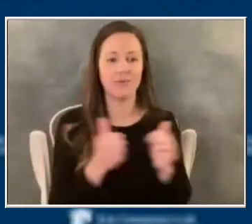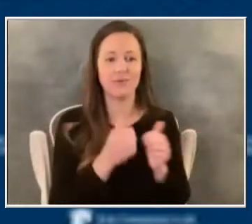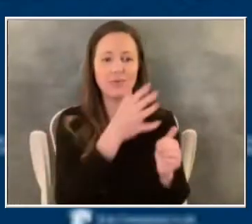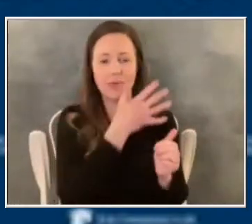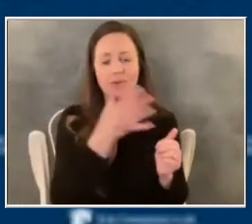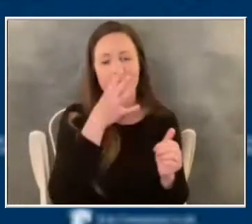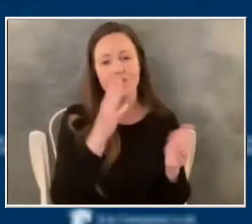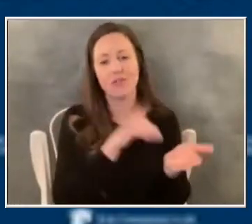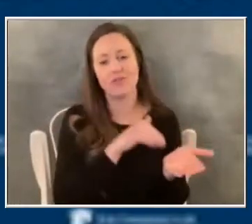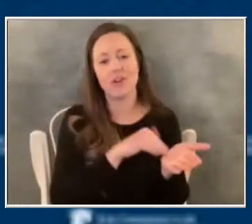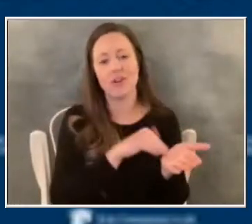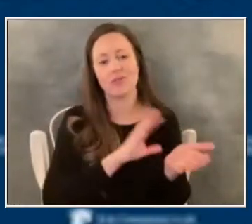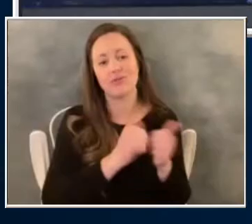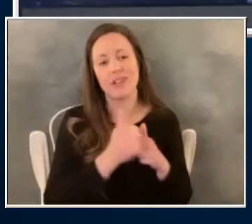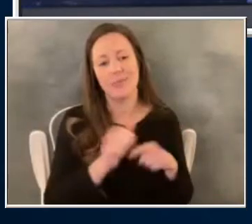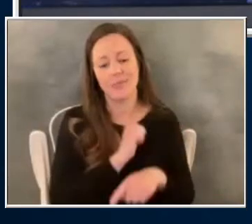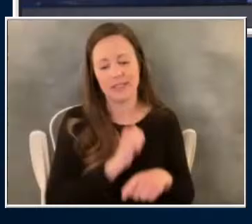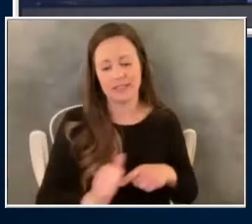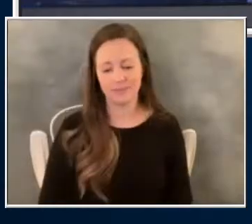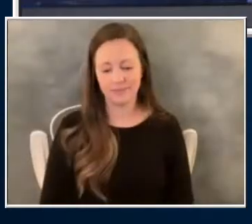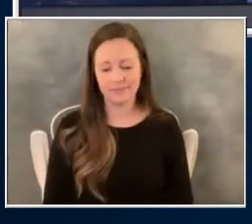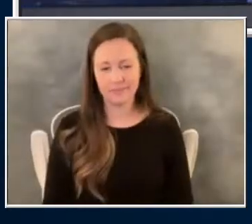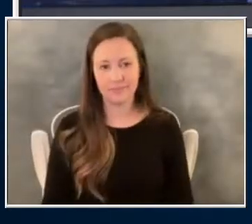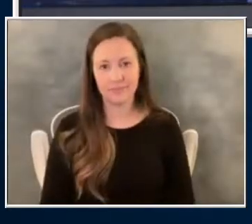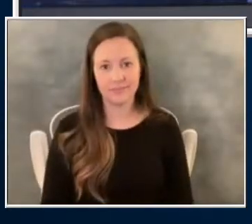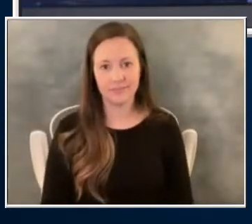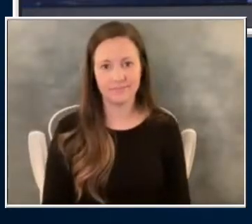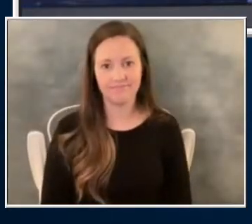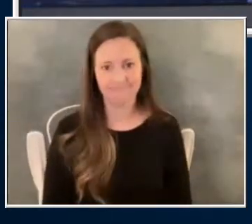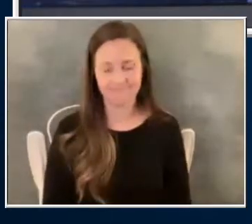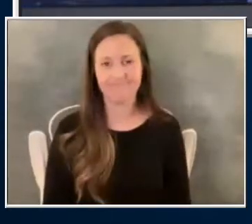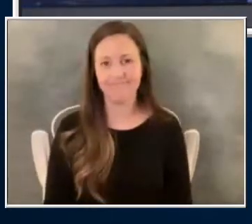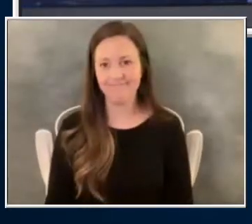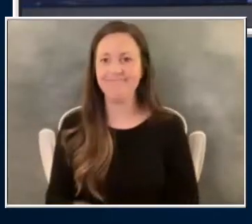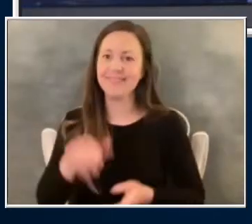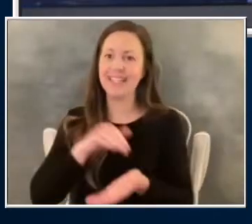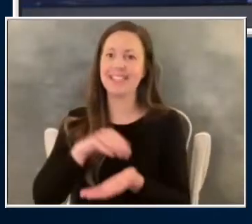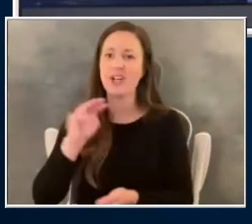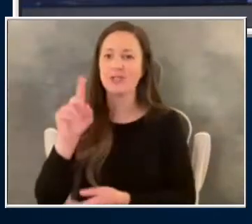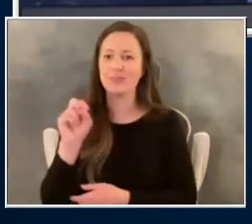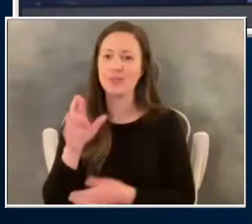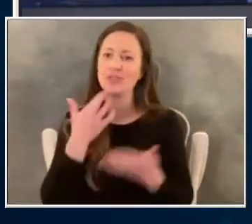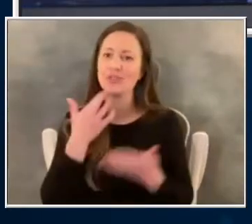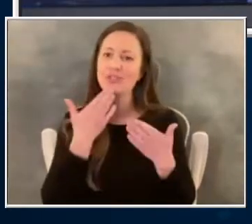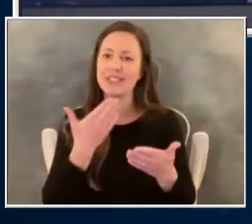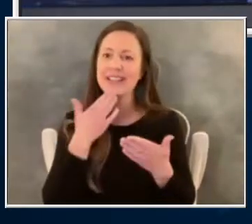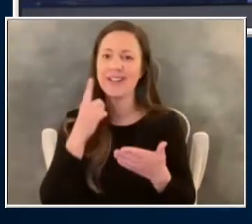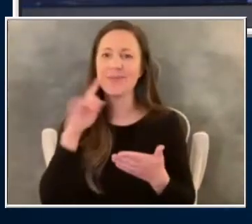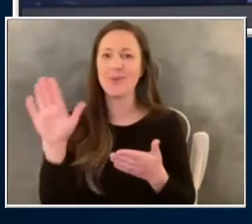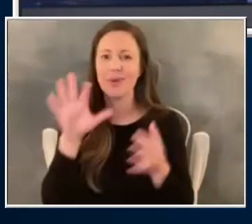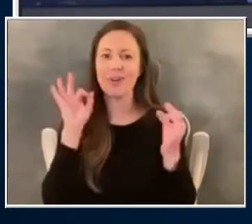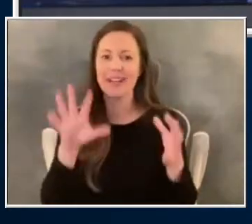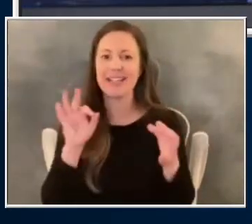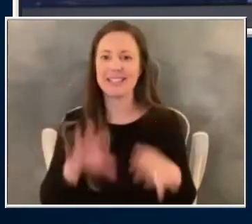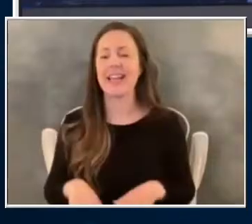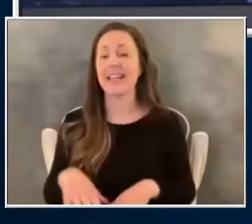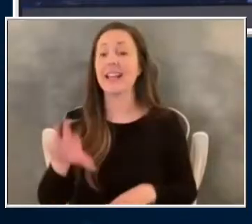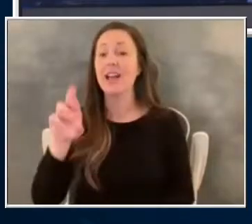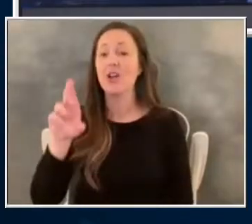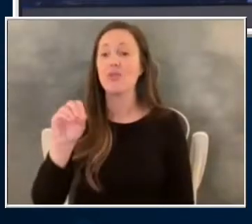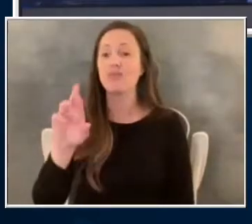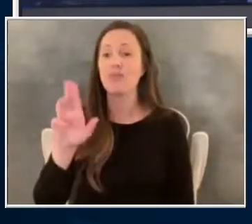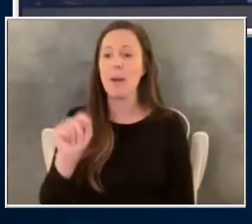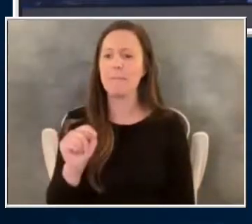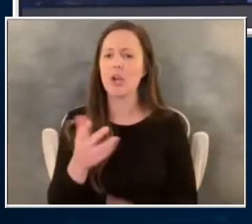providers are practicing. Dr. Mosier, thanks for your insight this morning. We appreciate you being with us. Robert, what's the big takeaway